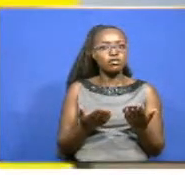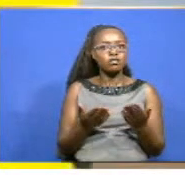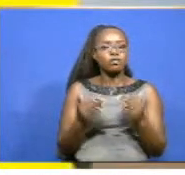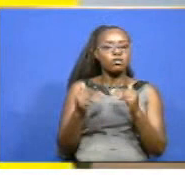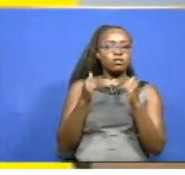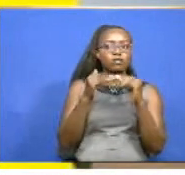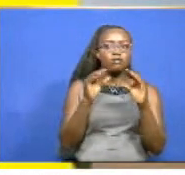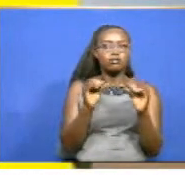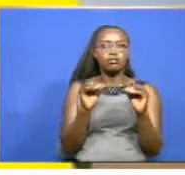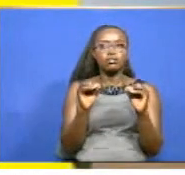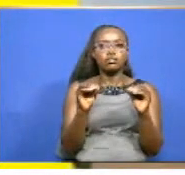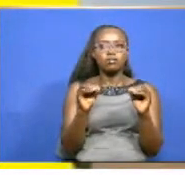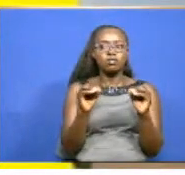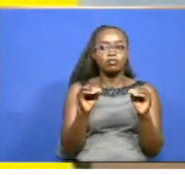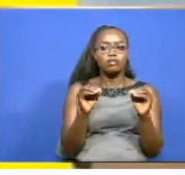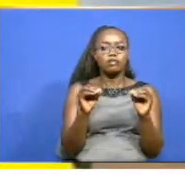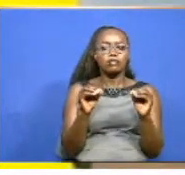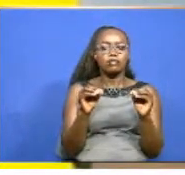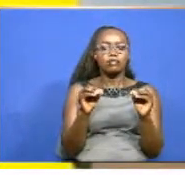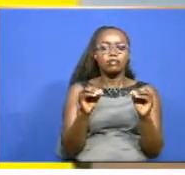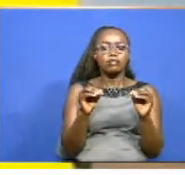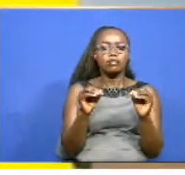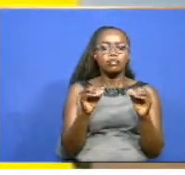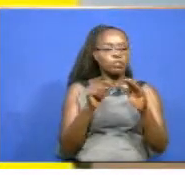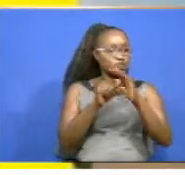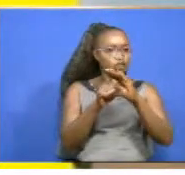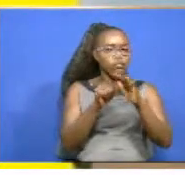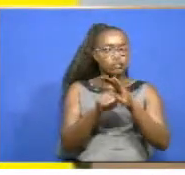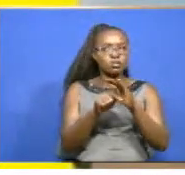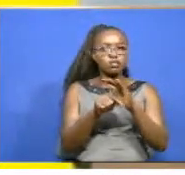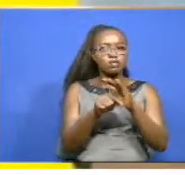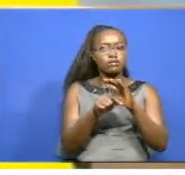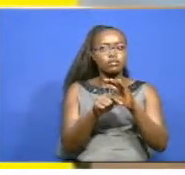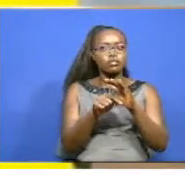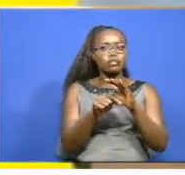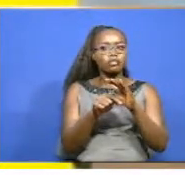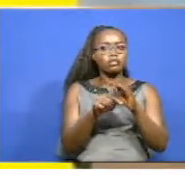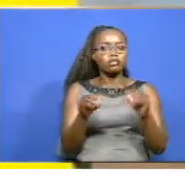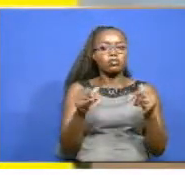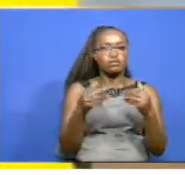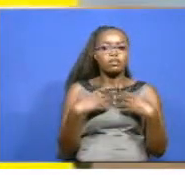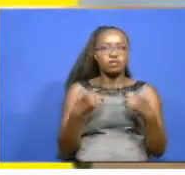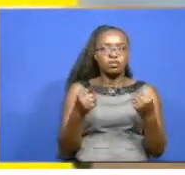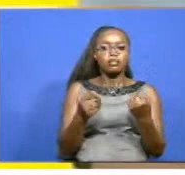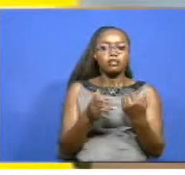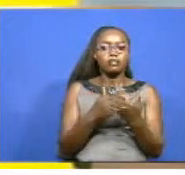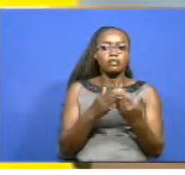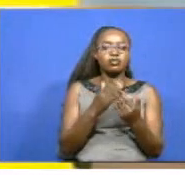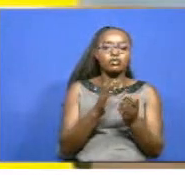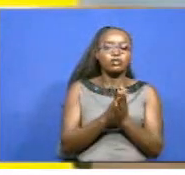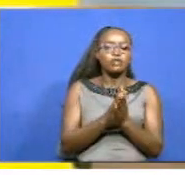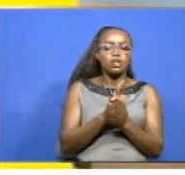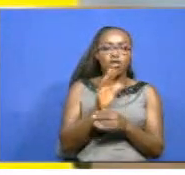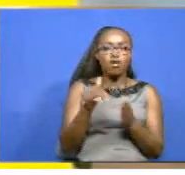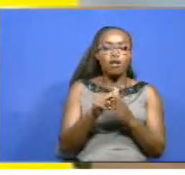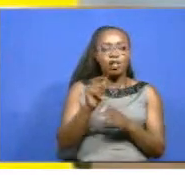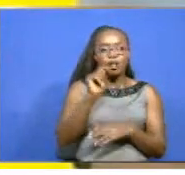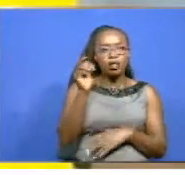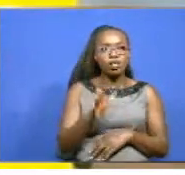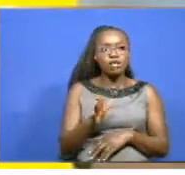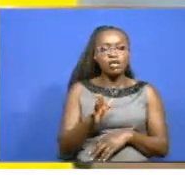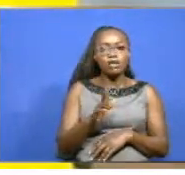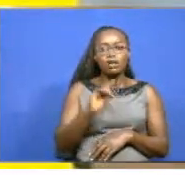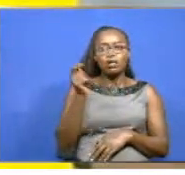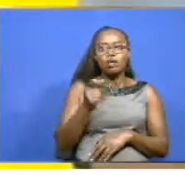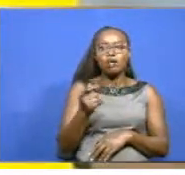inequalities, the inequalities in access to quality health care by all Kenyans. There were Kenyans who could afford